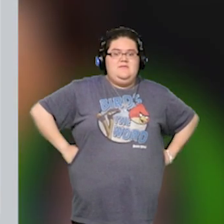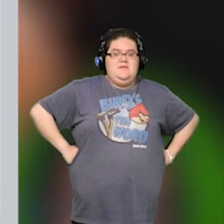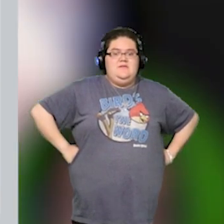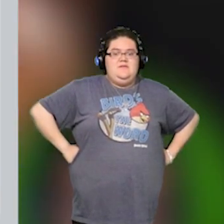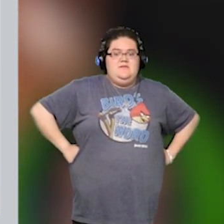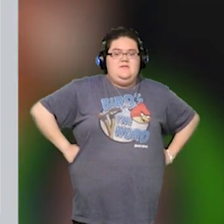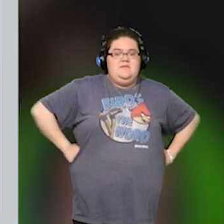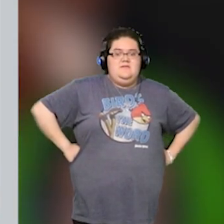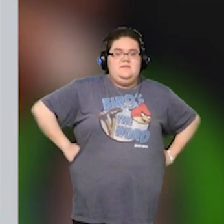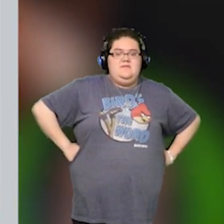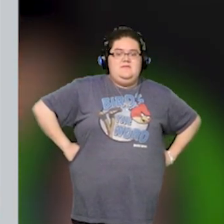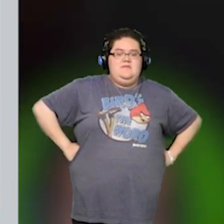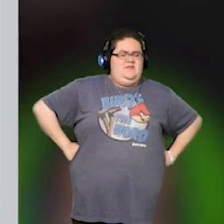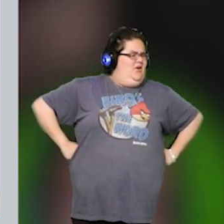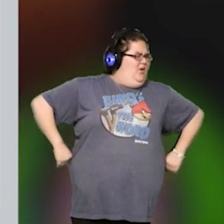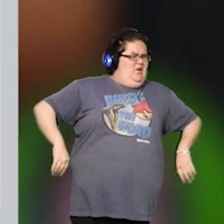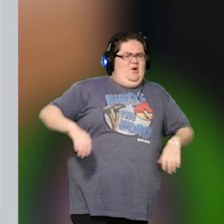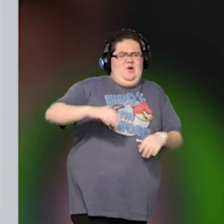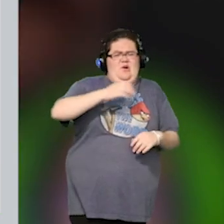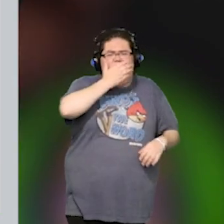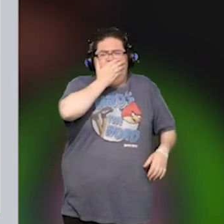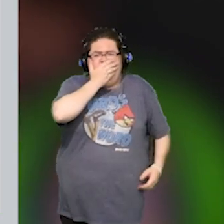yeah. Just take the